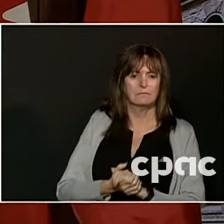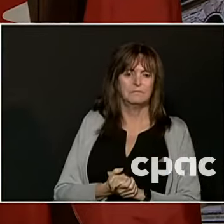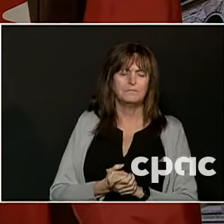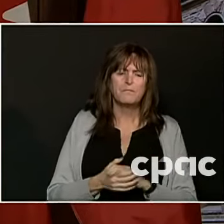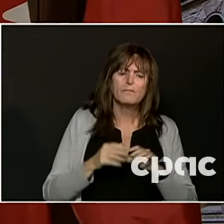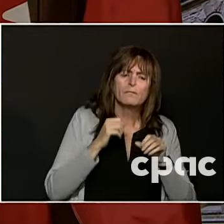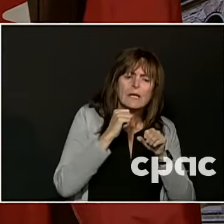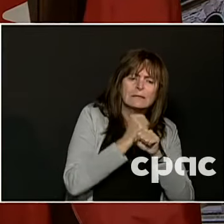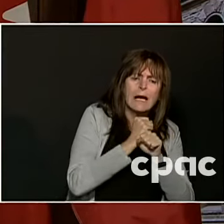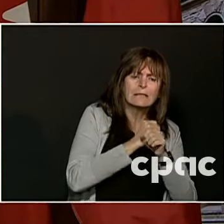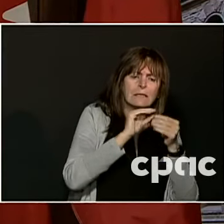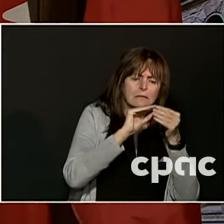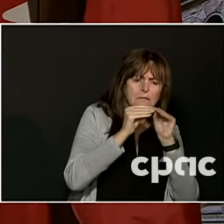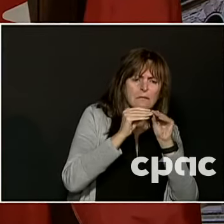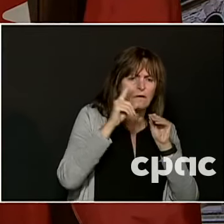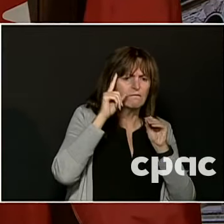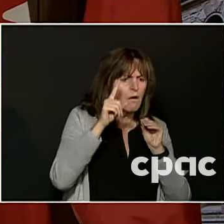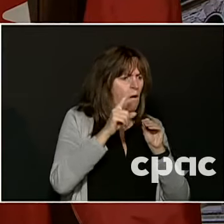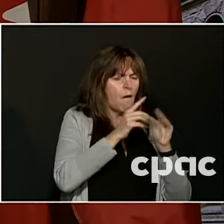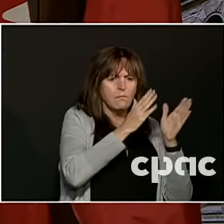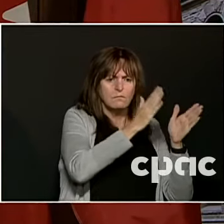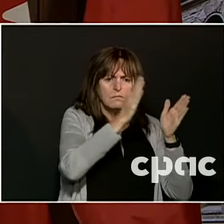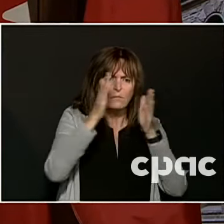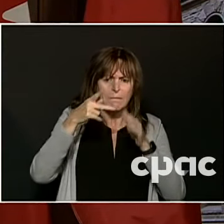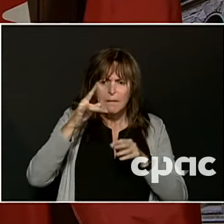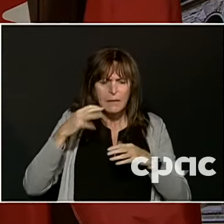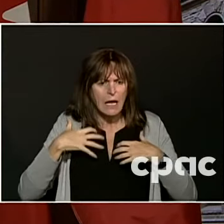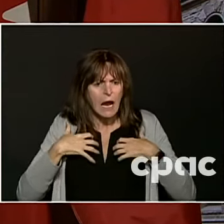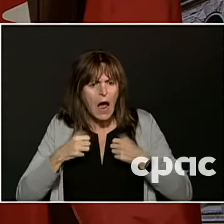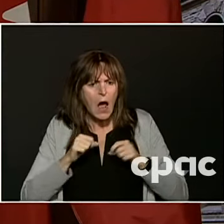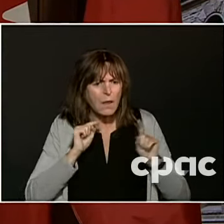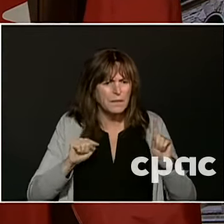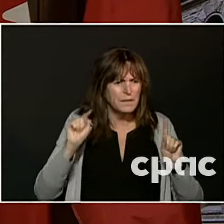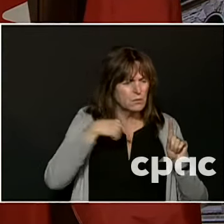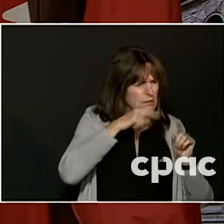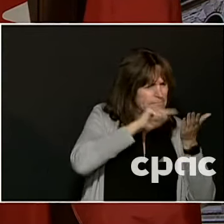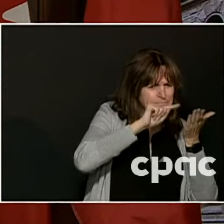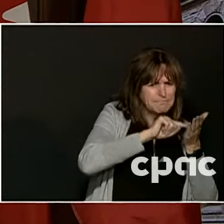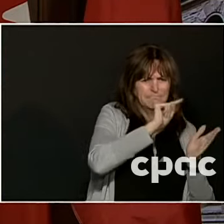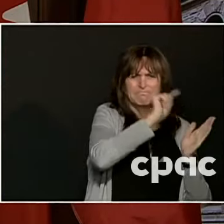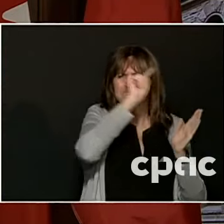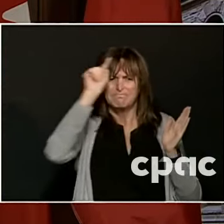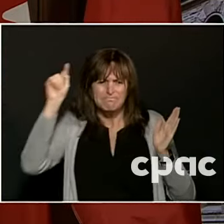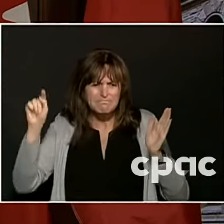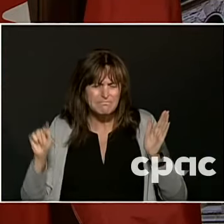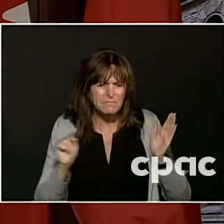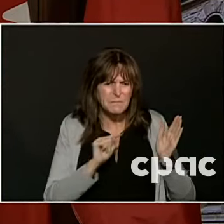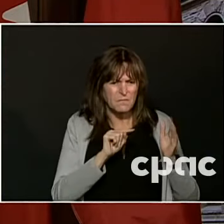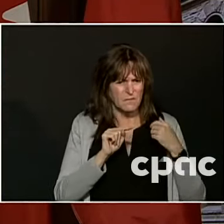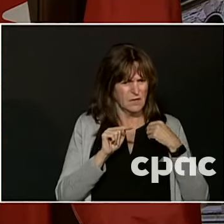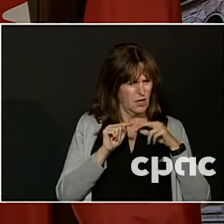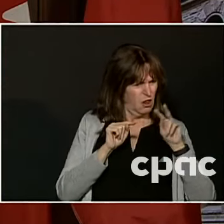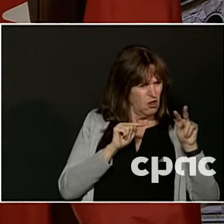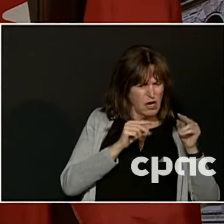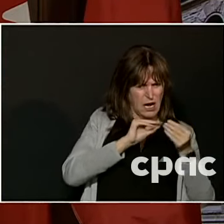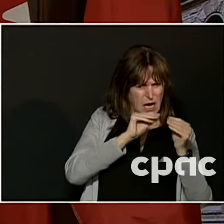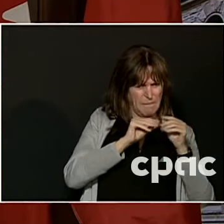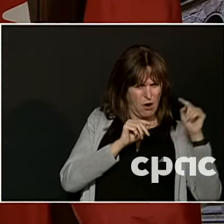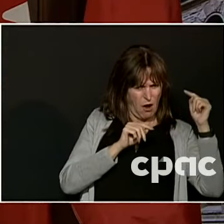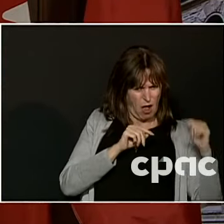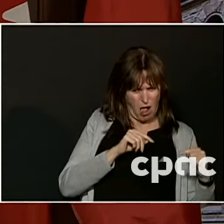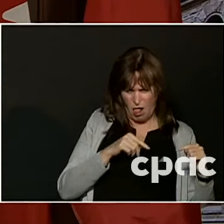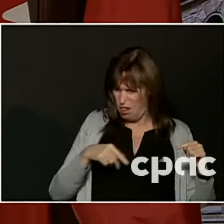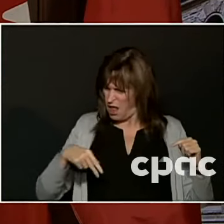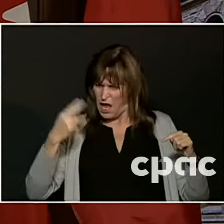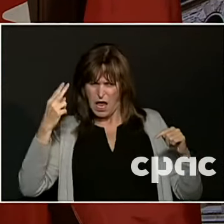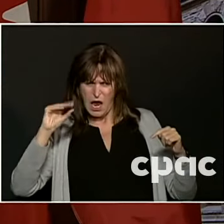units, but even when we look at those public health units where the overall case rate is lower in a relative sense,